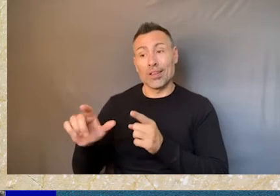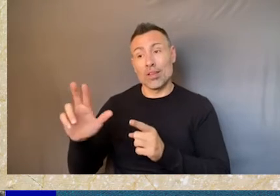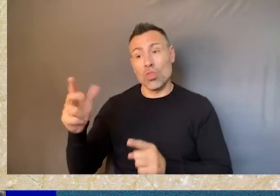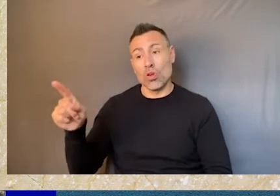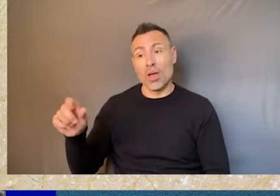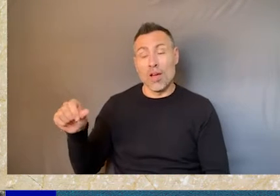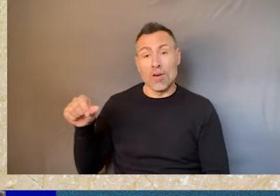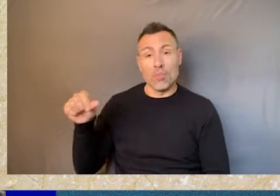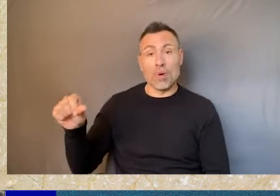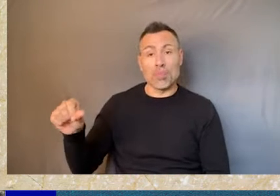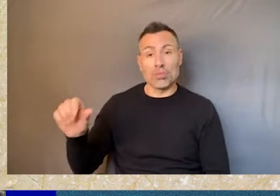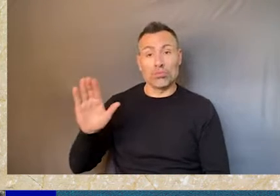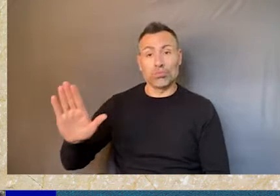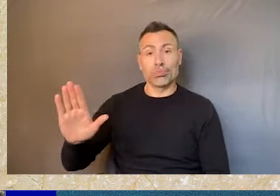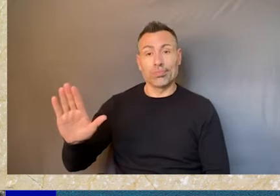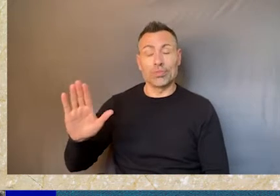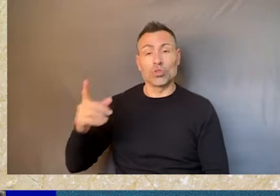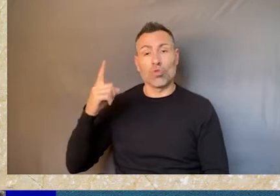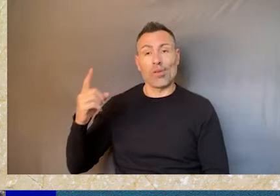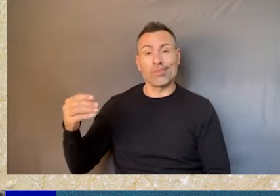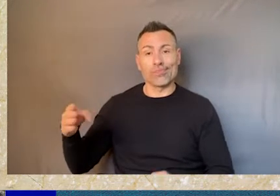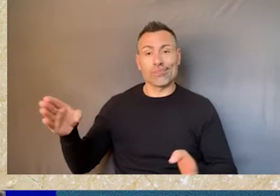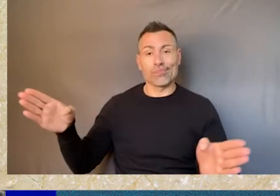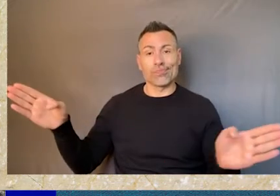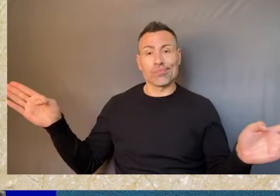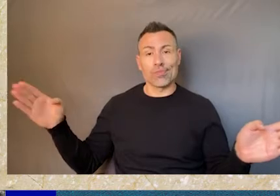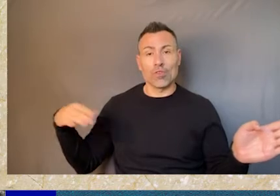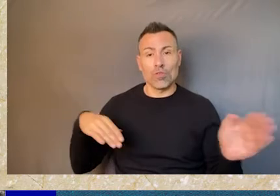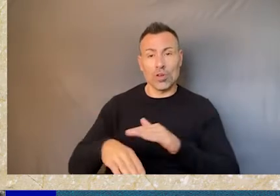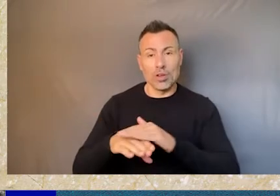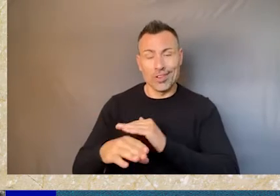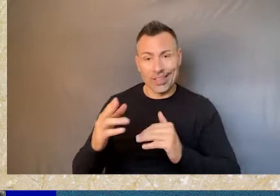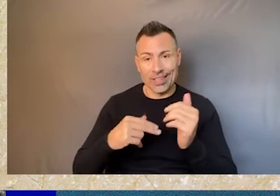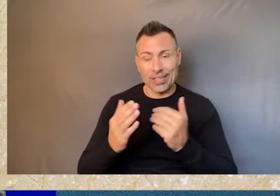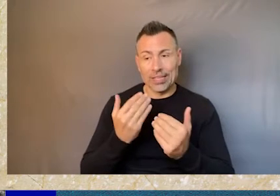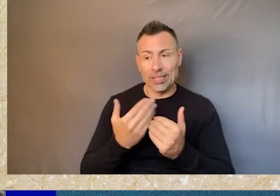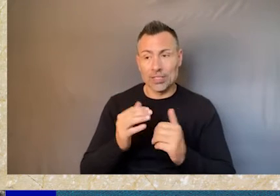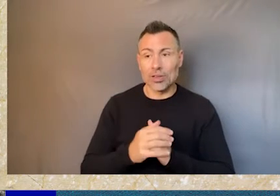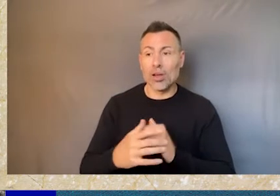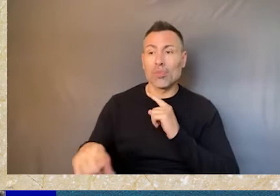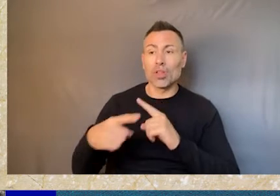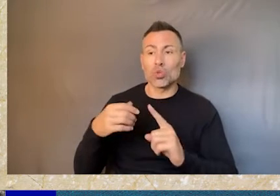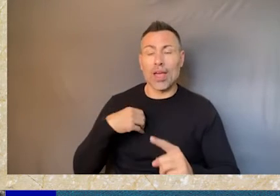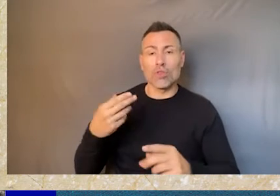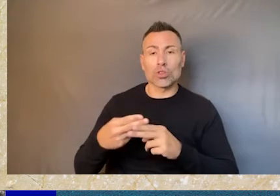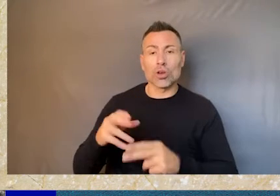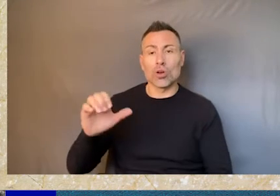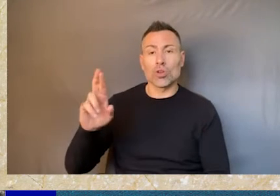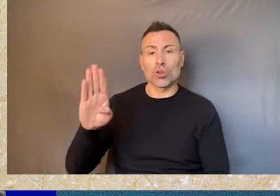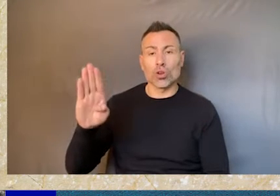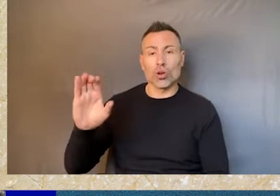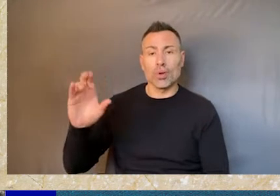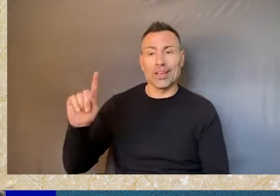people with adaptive equipment to enter buildings easier. And we also have curb cuts. Now